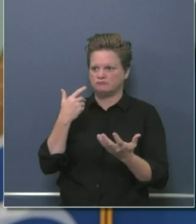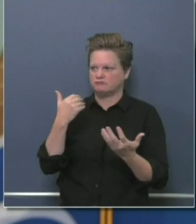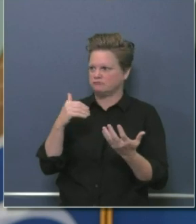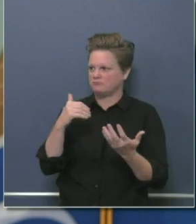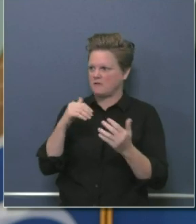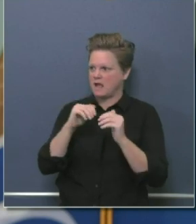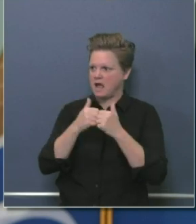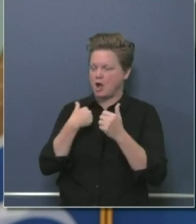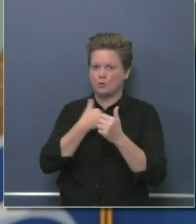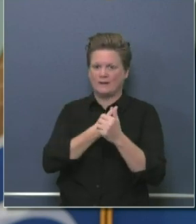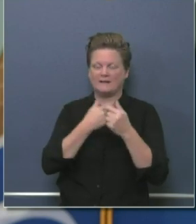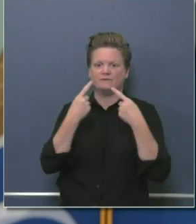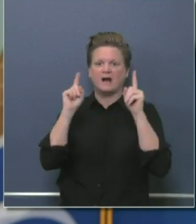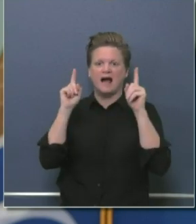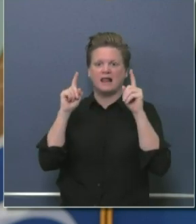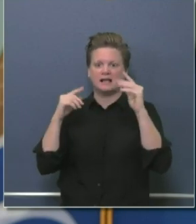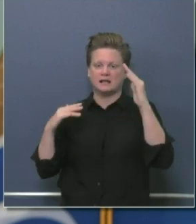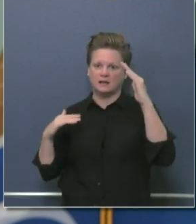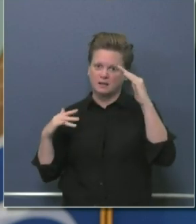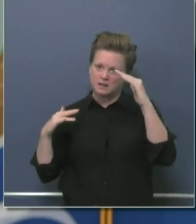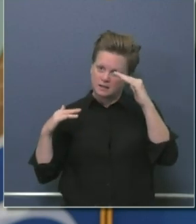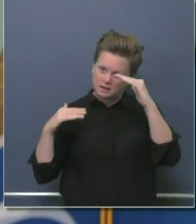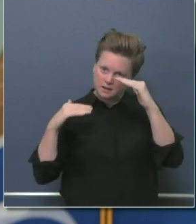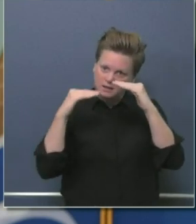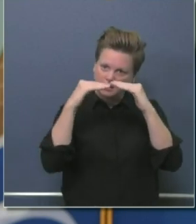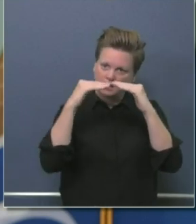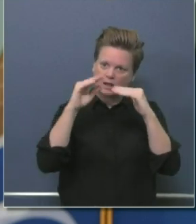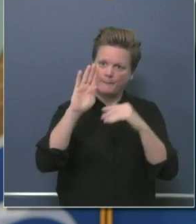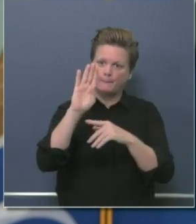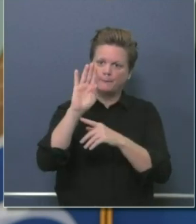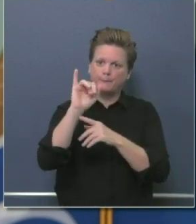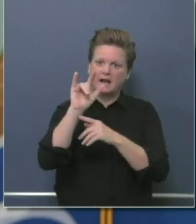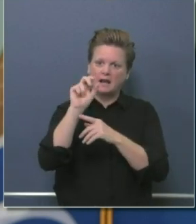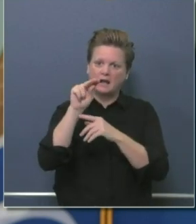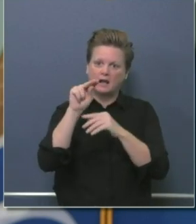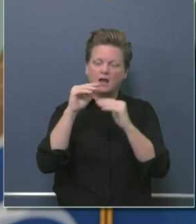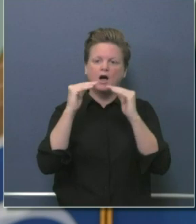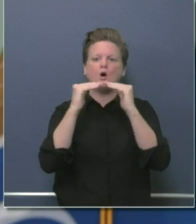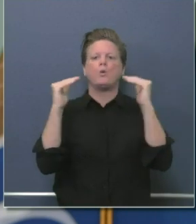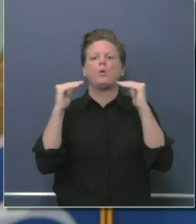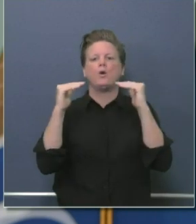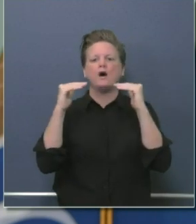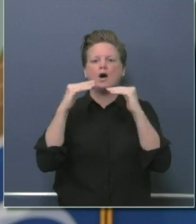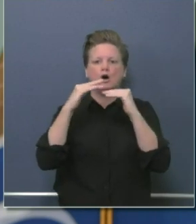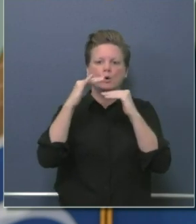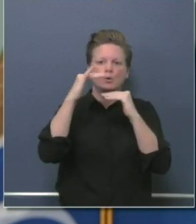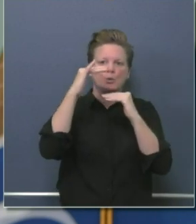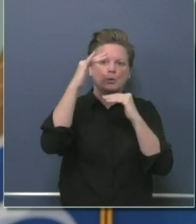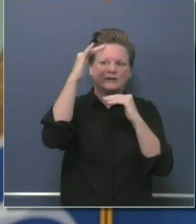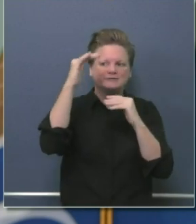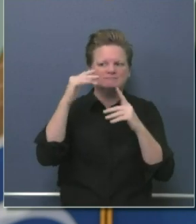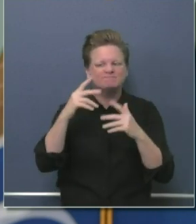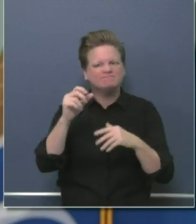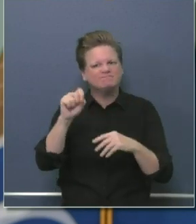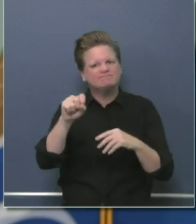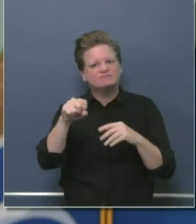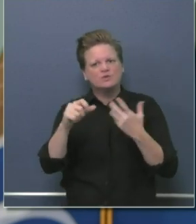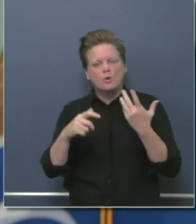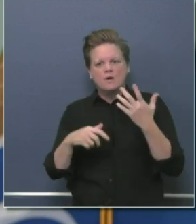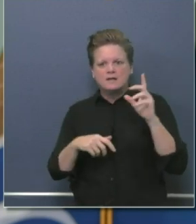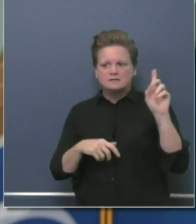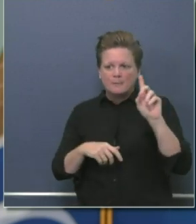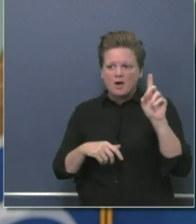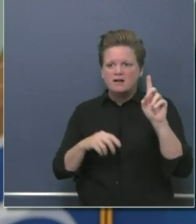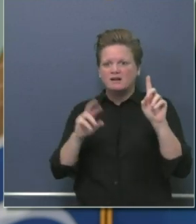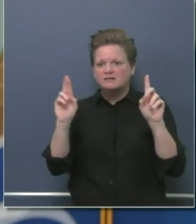I've been very direct with conversations we've had with our congressional representatives, Democrats, Republicans. I've been very direct with you publicly